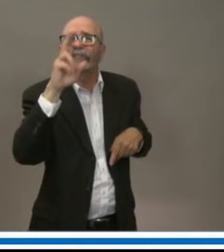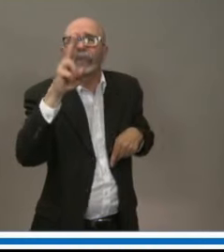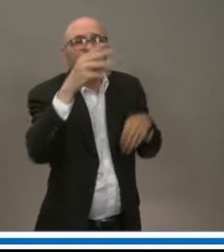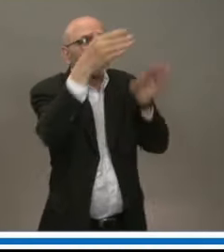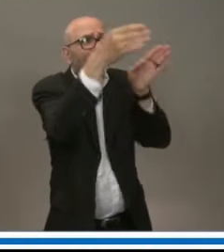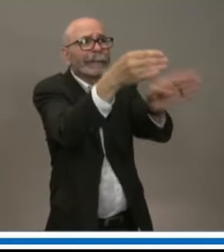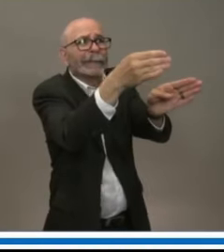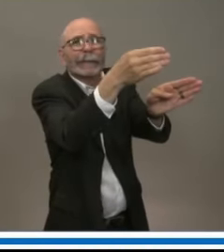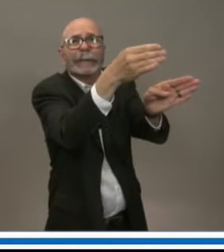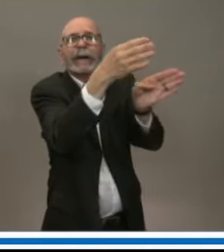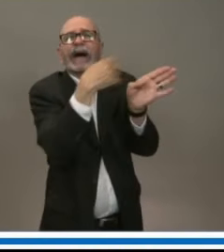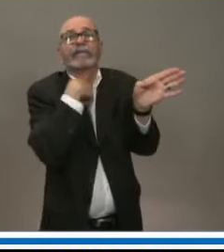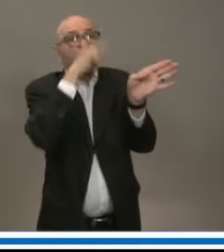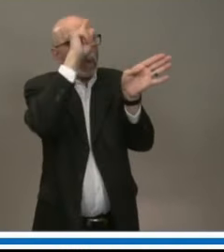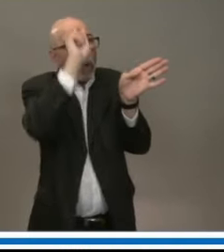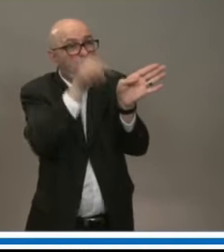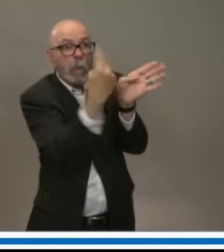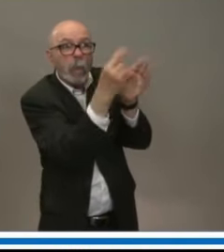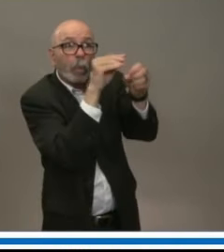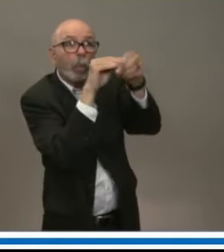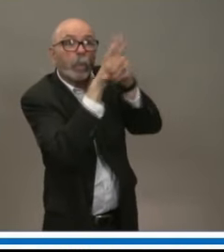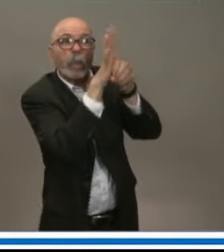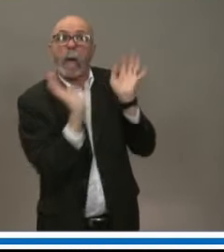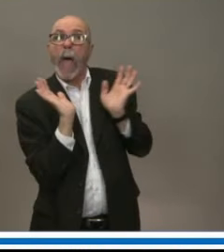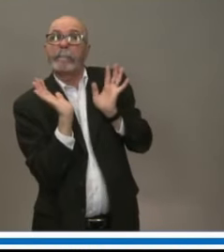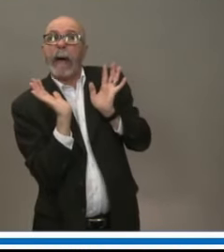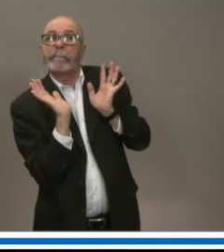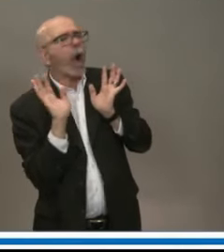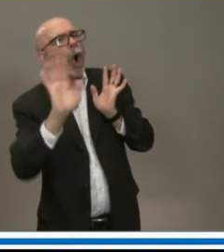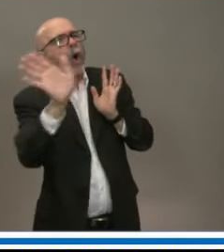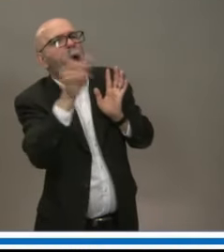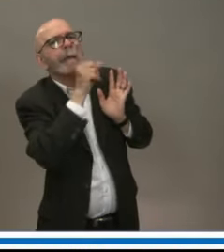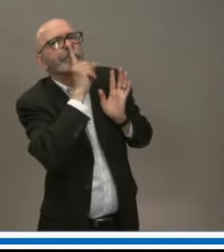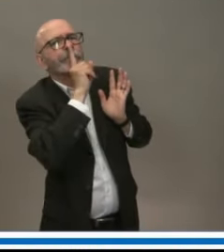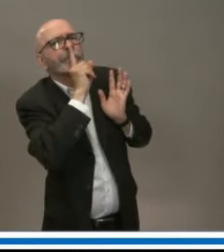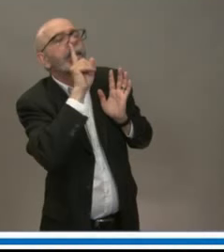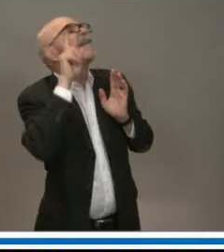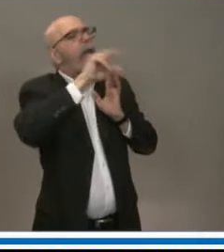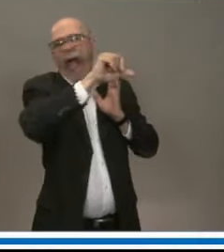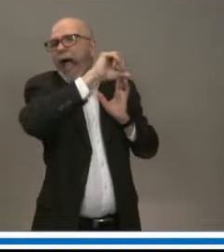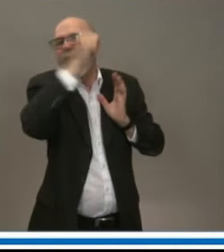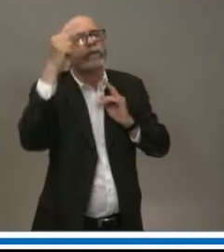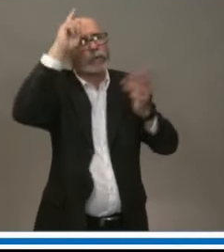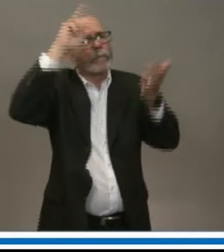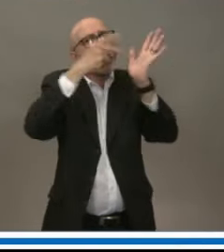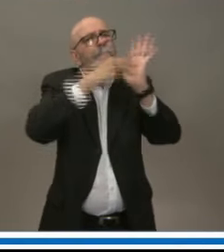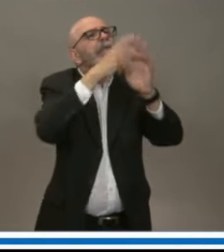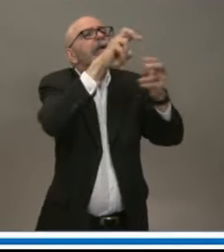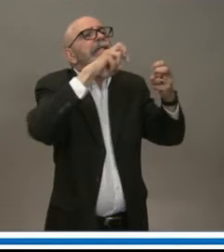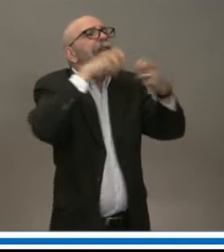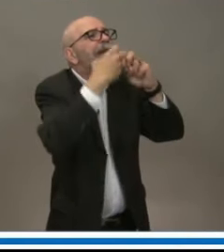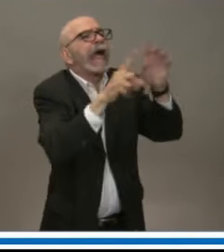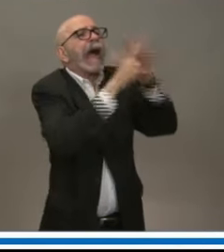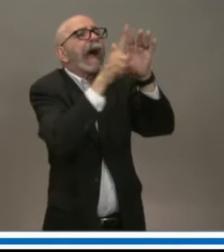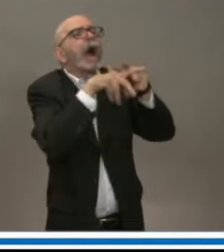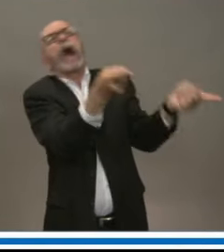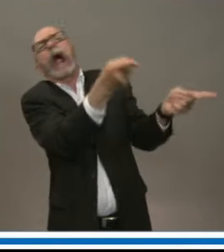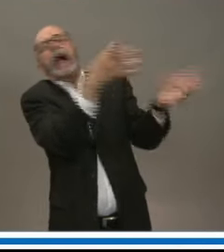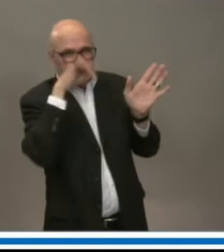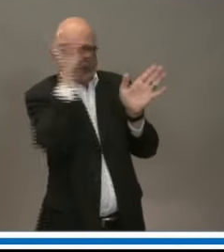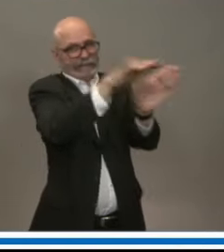We have certainly decreased a significant number of people that are in